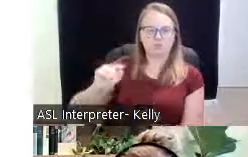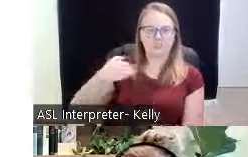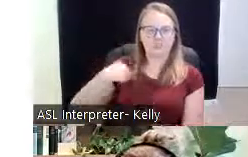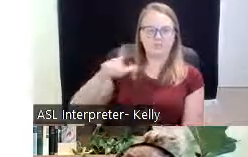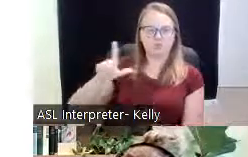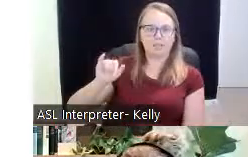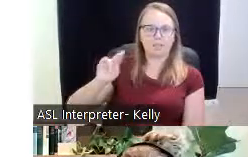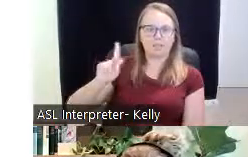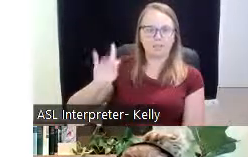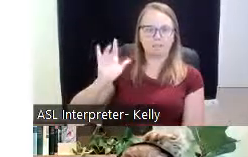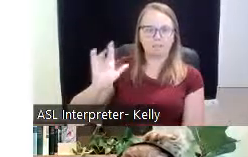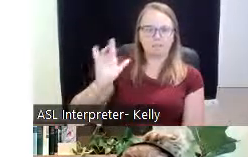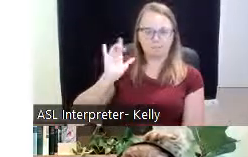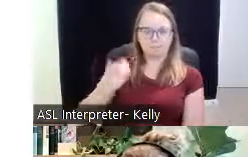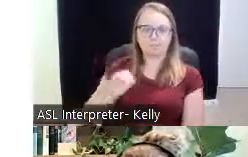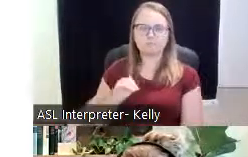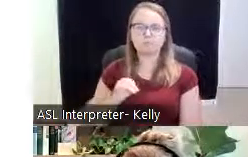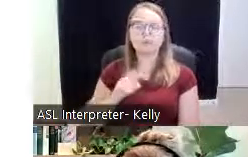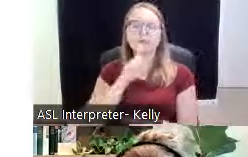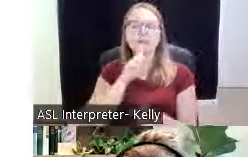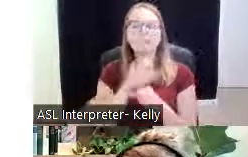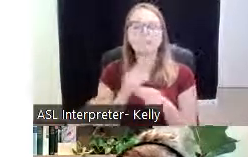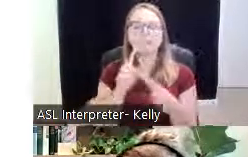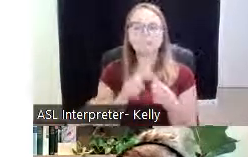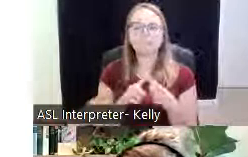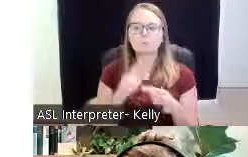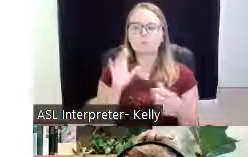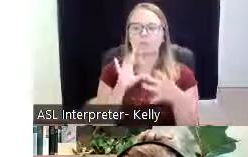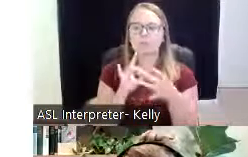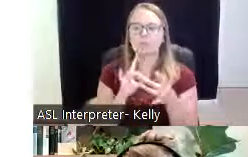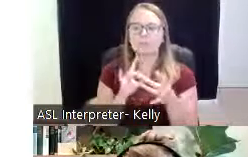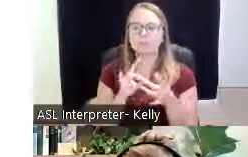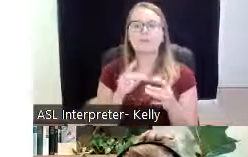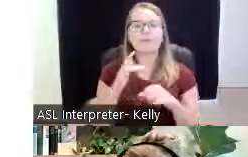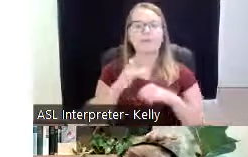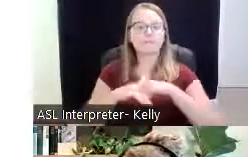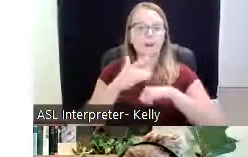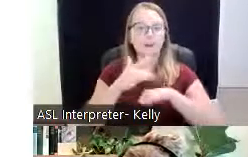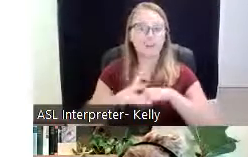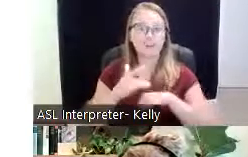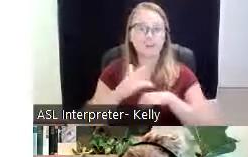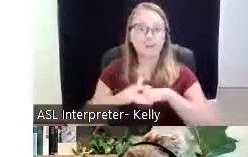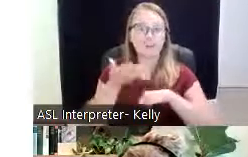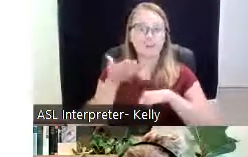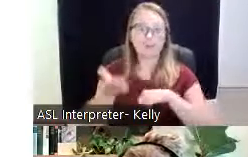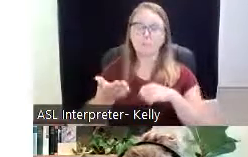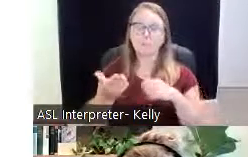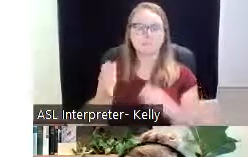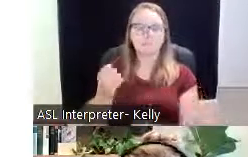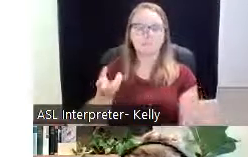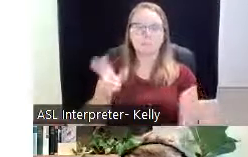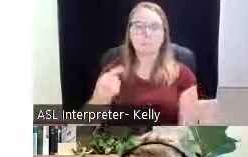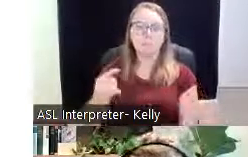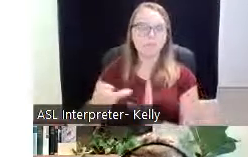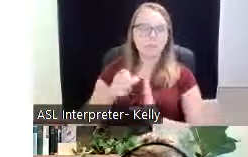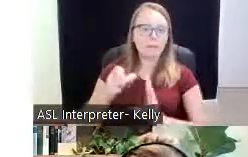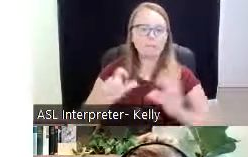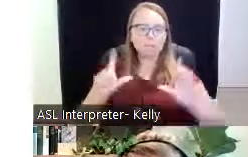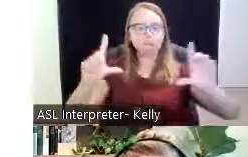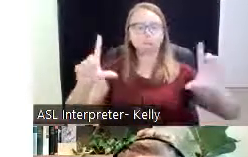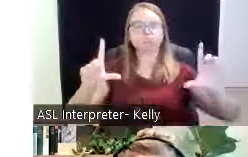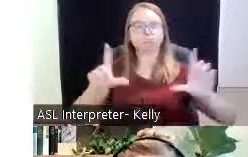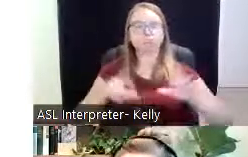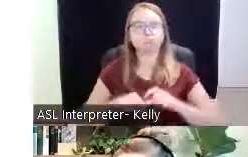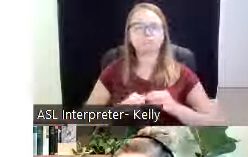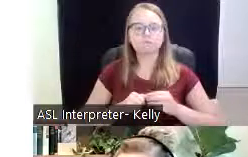And I think, yes, just the committoconnect.org. It is available there and it has its own page.